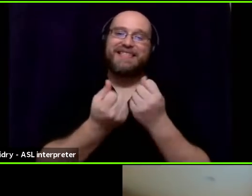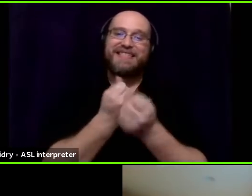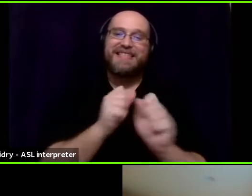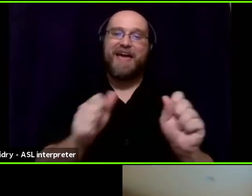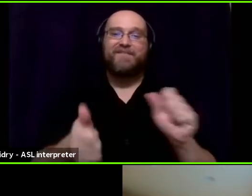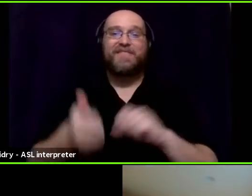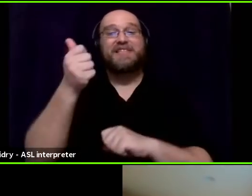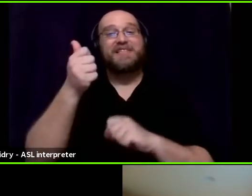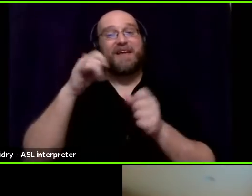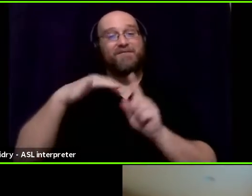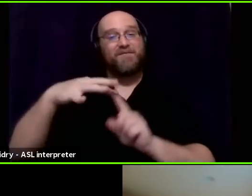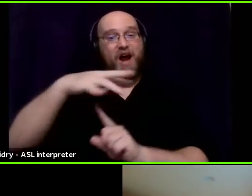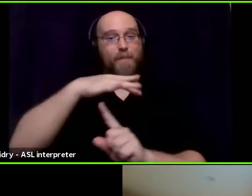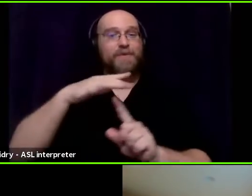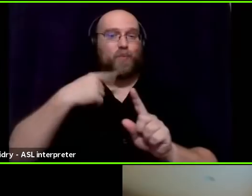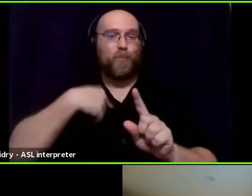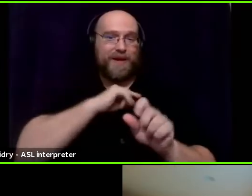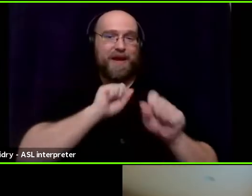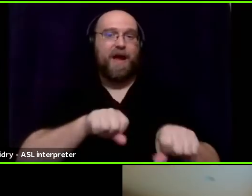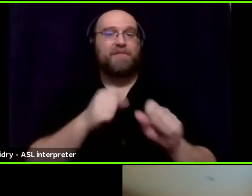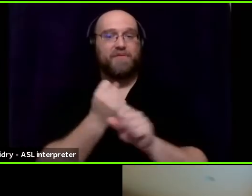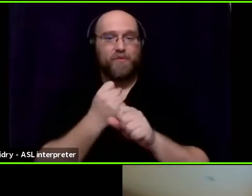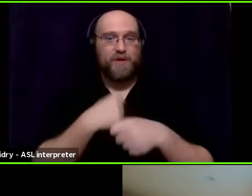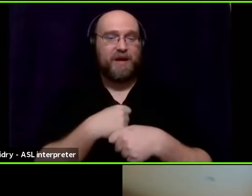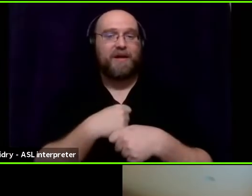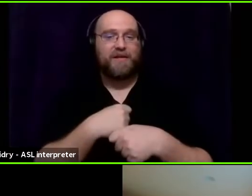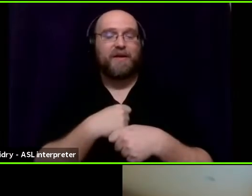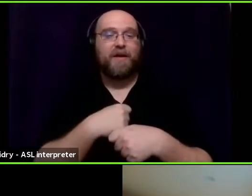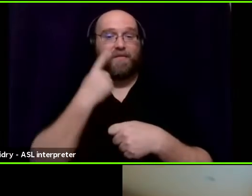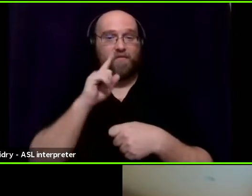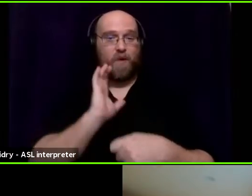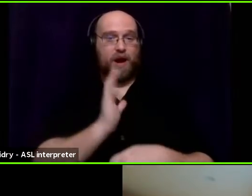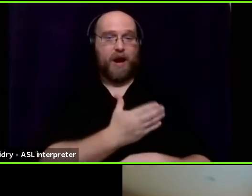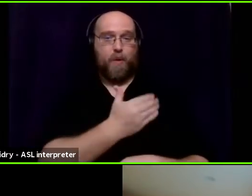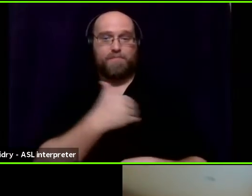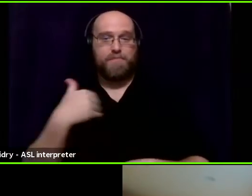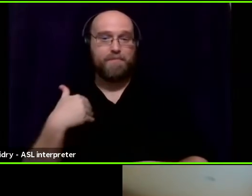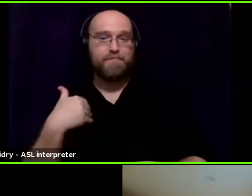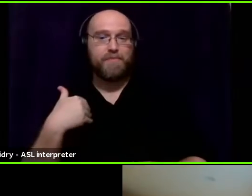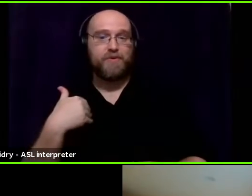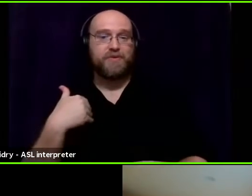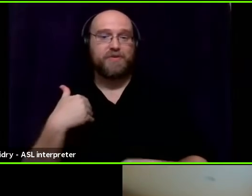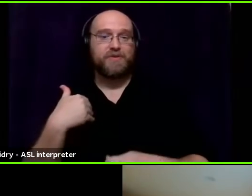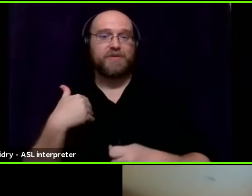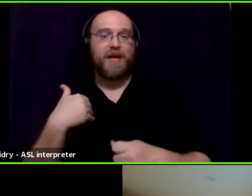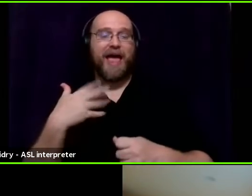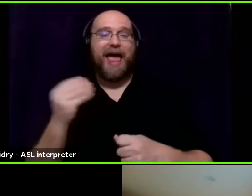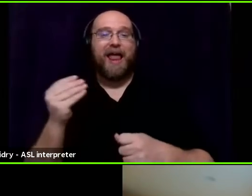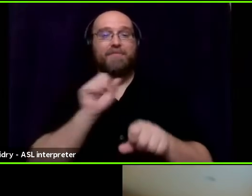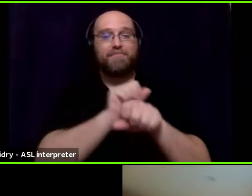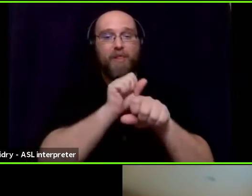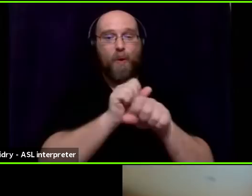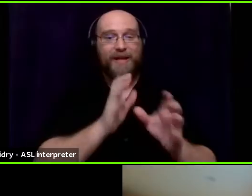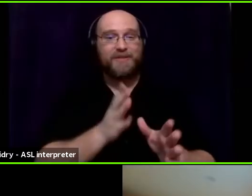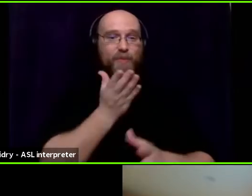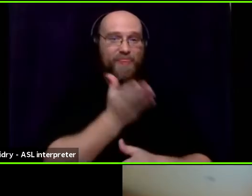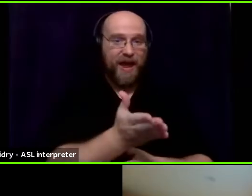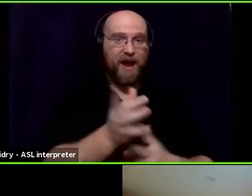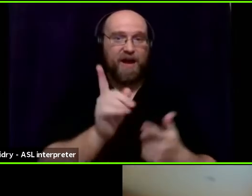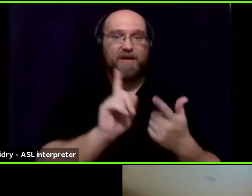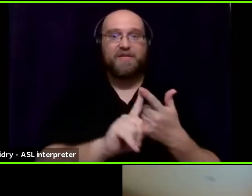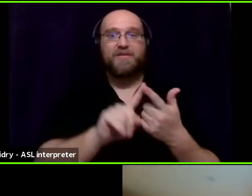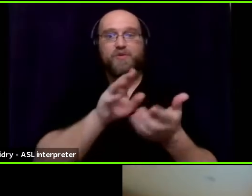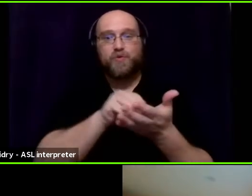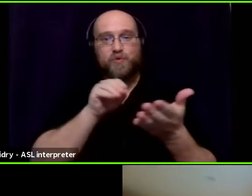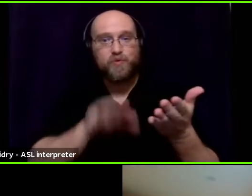create for our members and the employees who are there, the students who are being